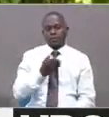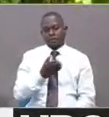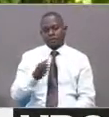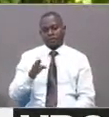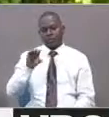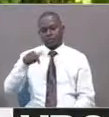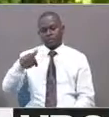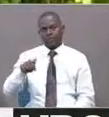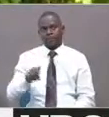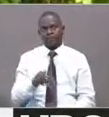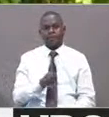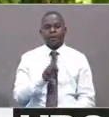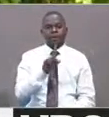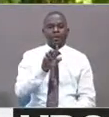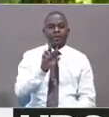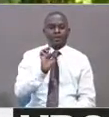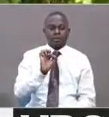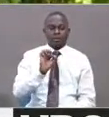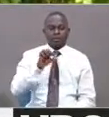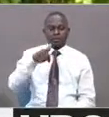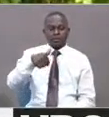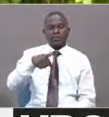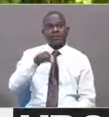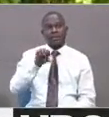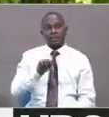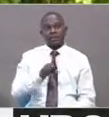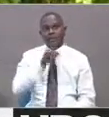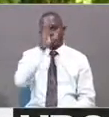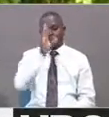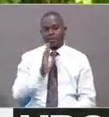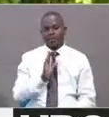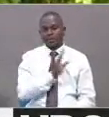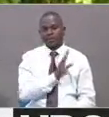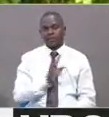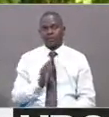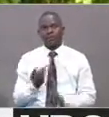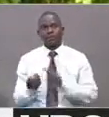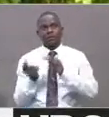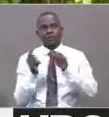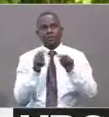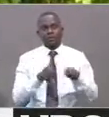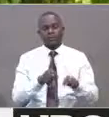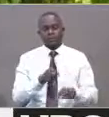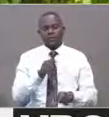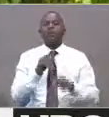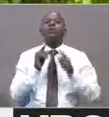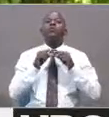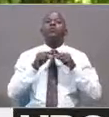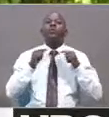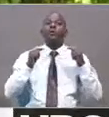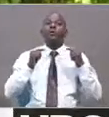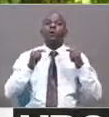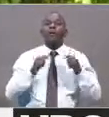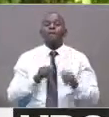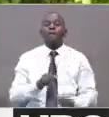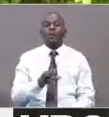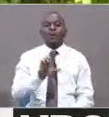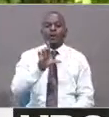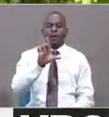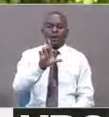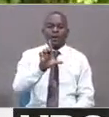79. And then 1879, the Catholics came. Father Lauder and another